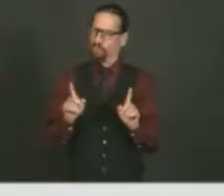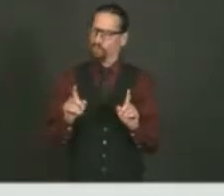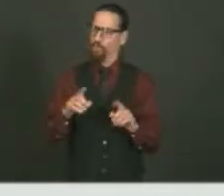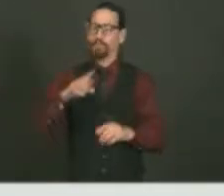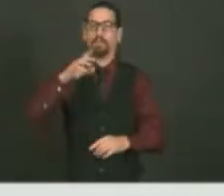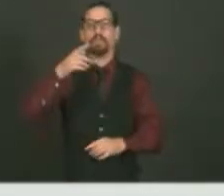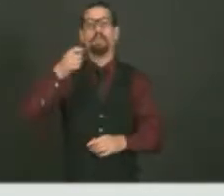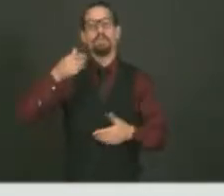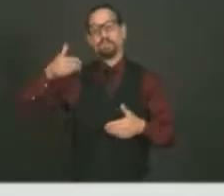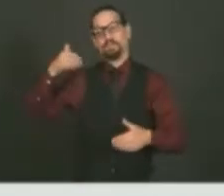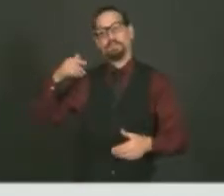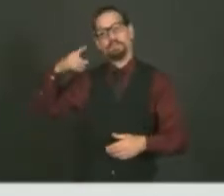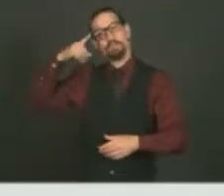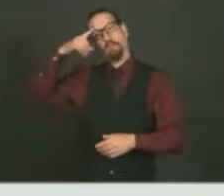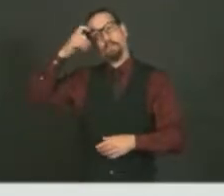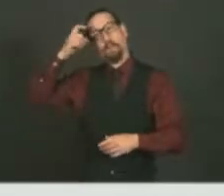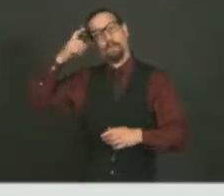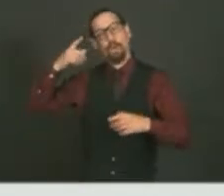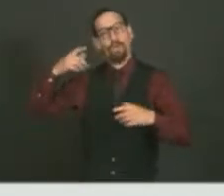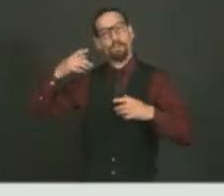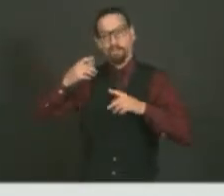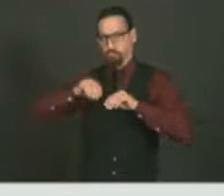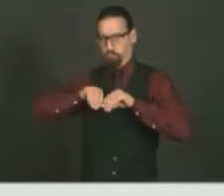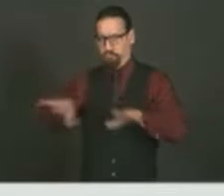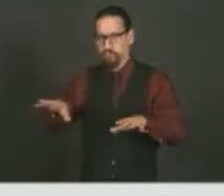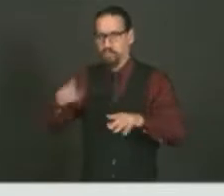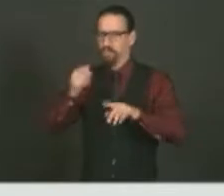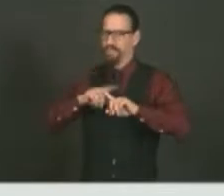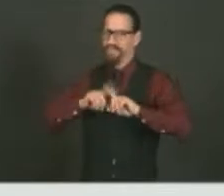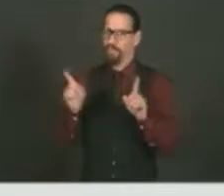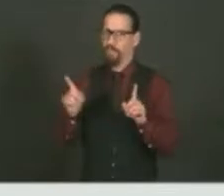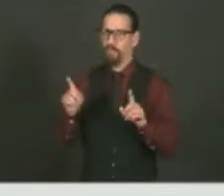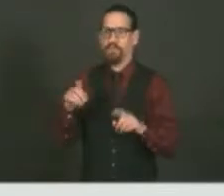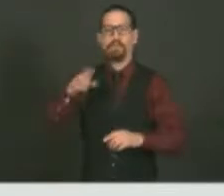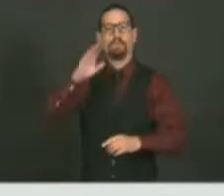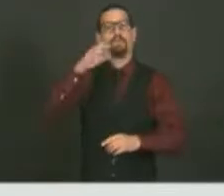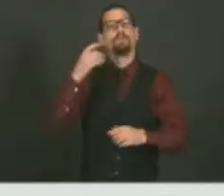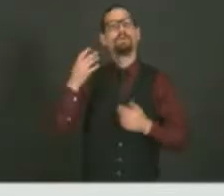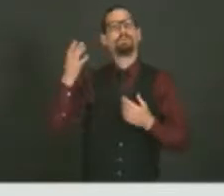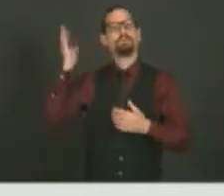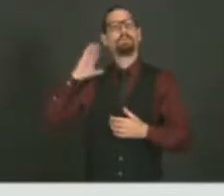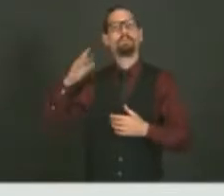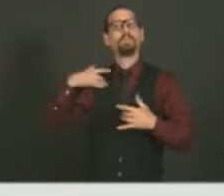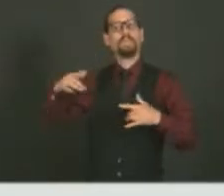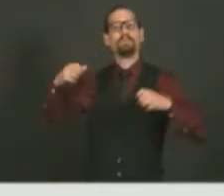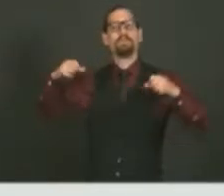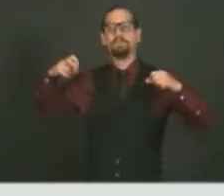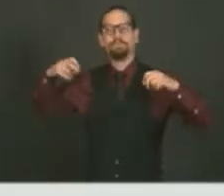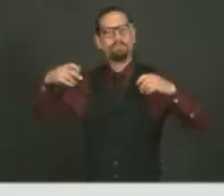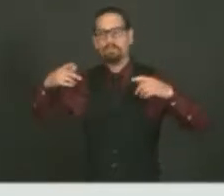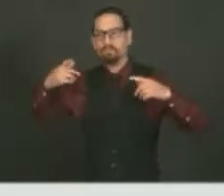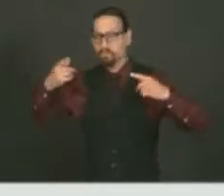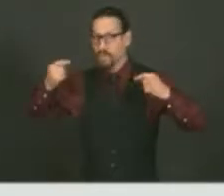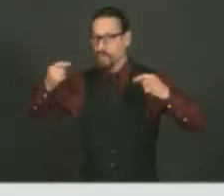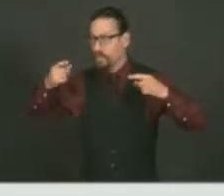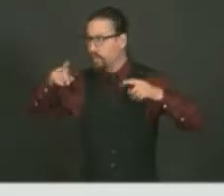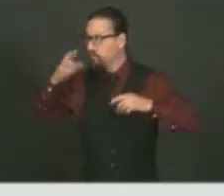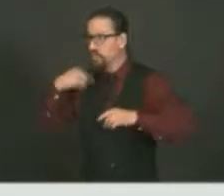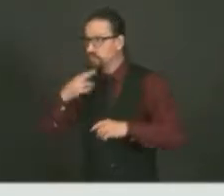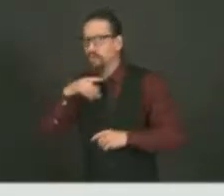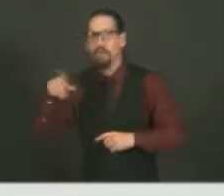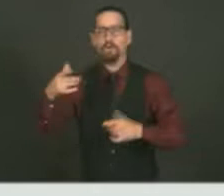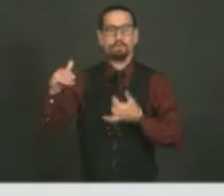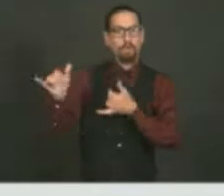by large gatherings, eating out, big parties, etc. That's not happening now. It's actually